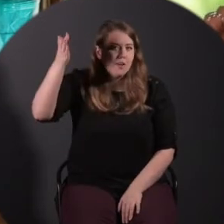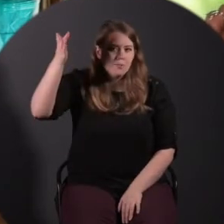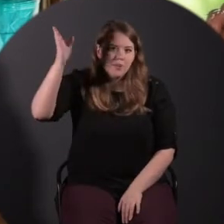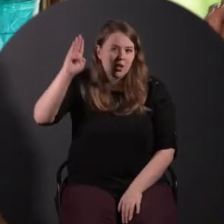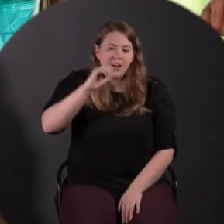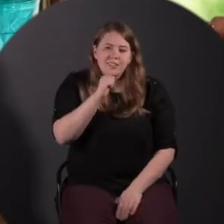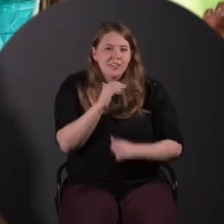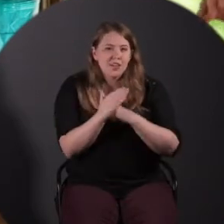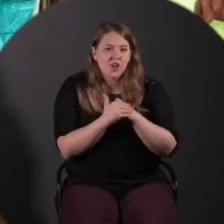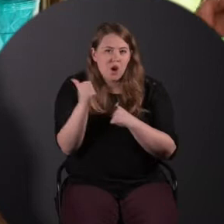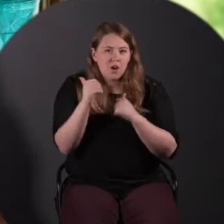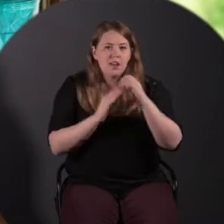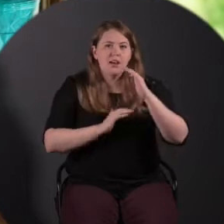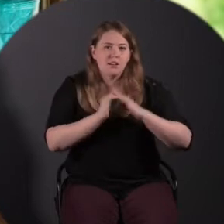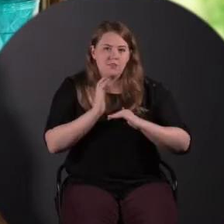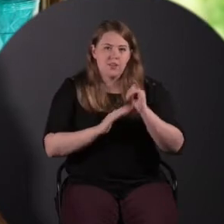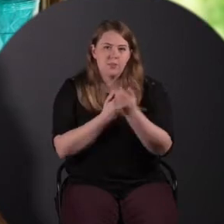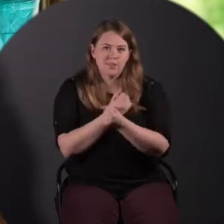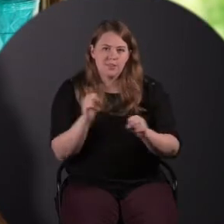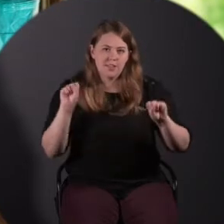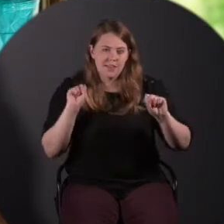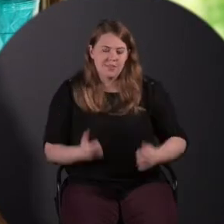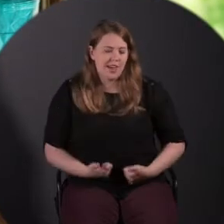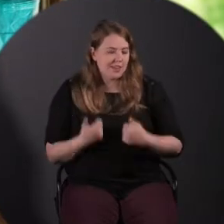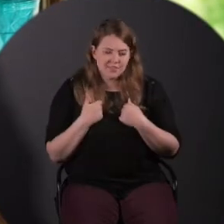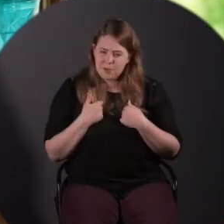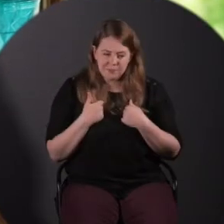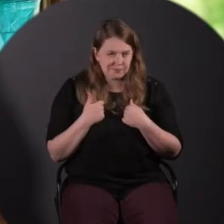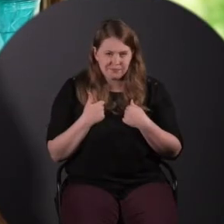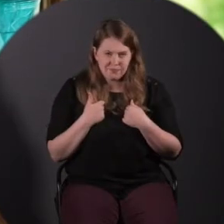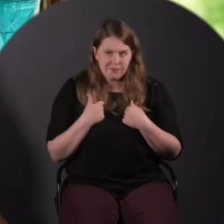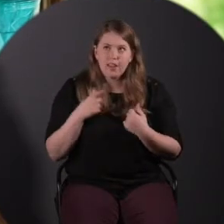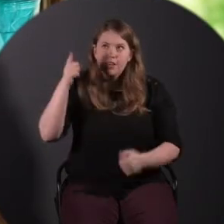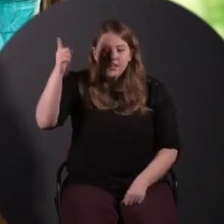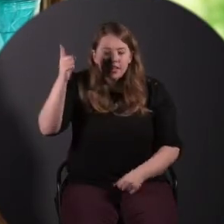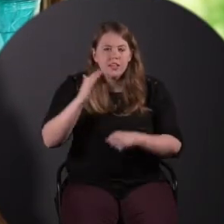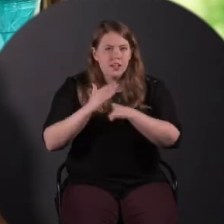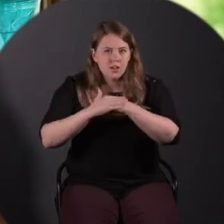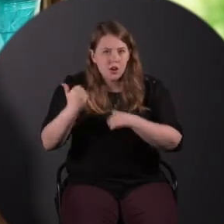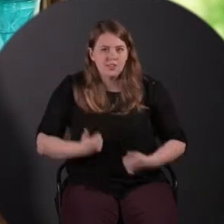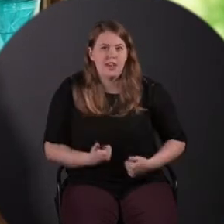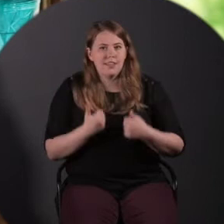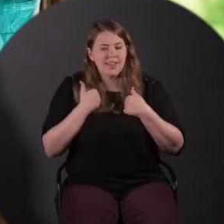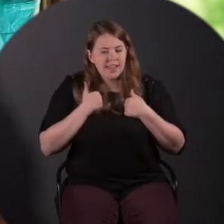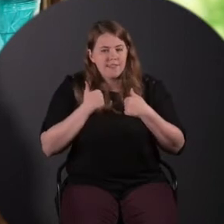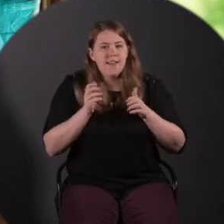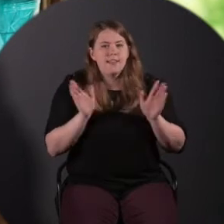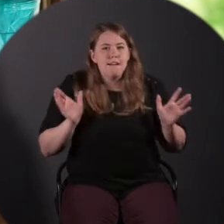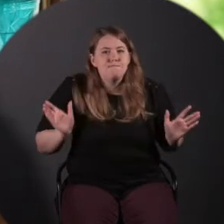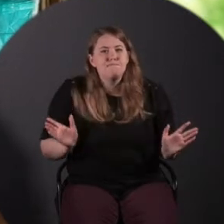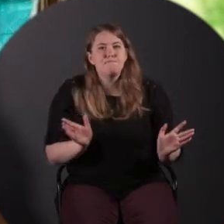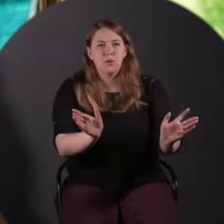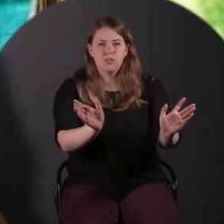of comfort and safety and ease. He calls us to a life that pushes us out of our comfort zone. He pushes us out